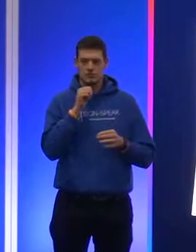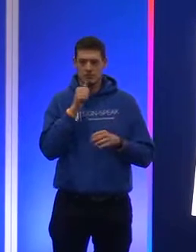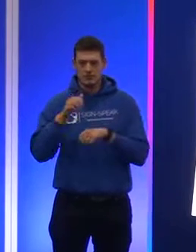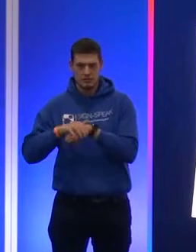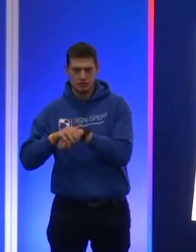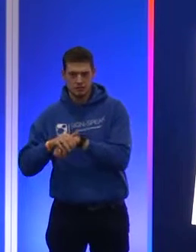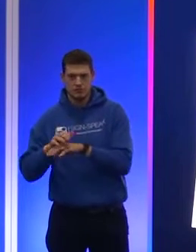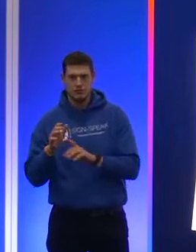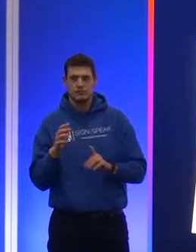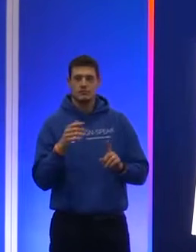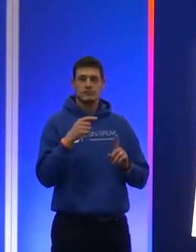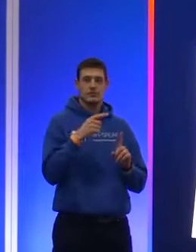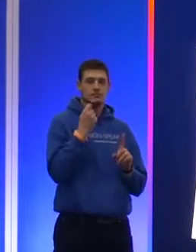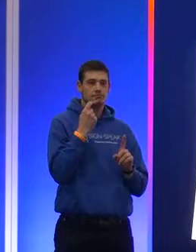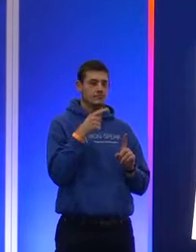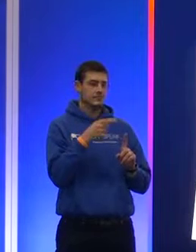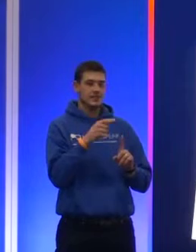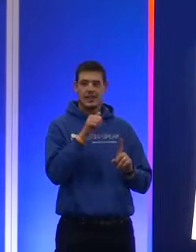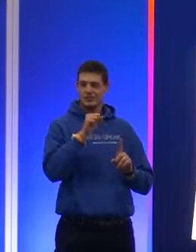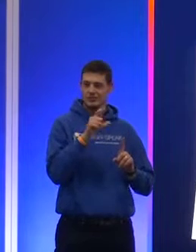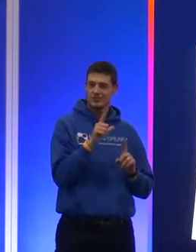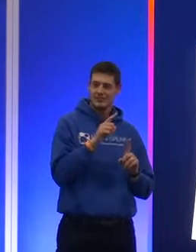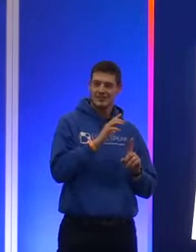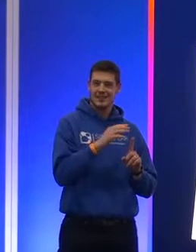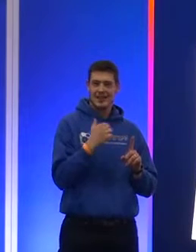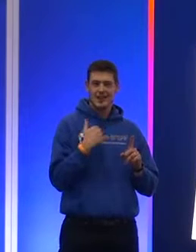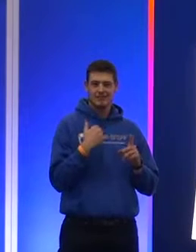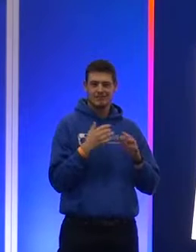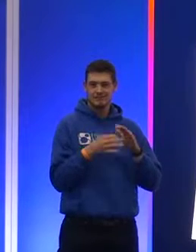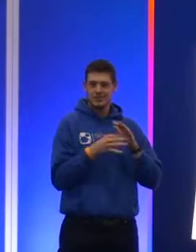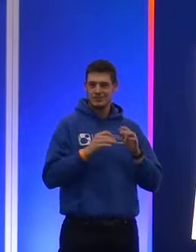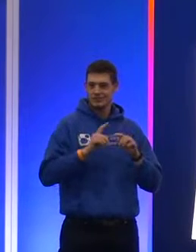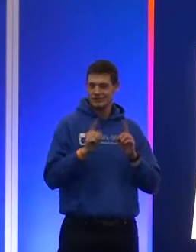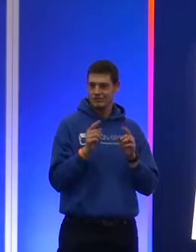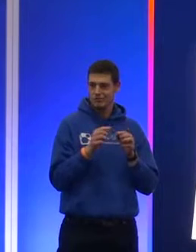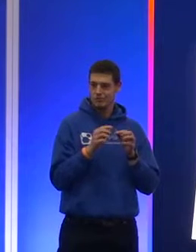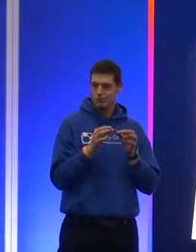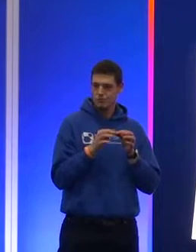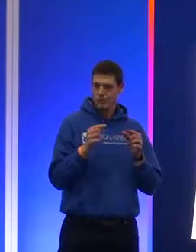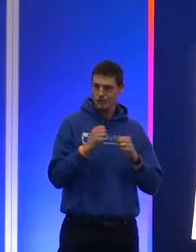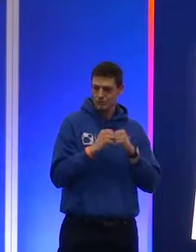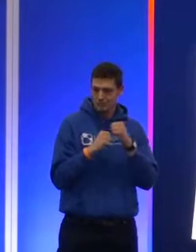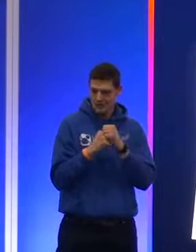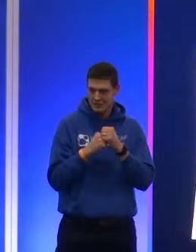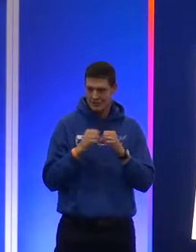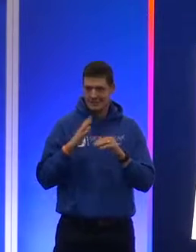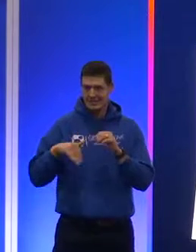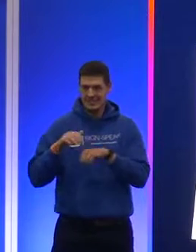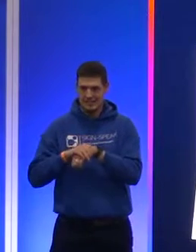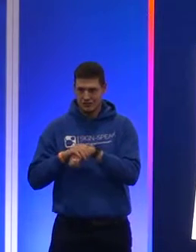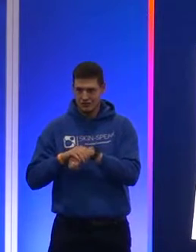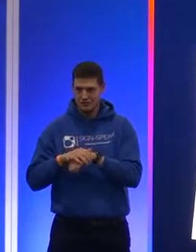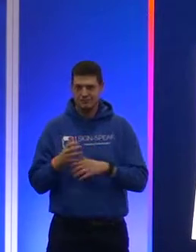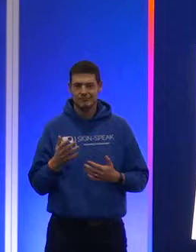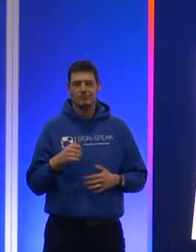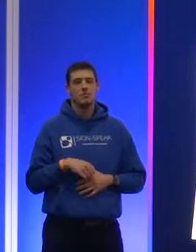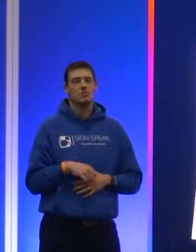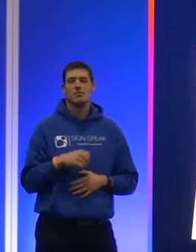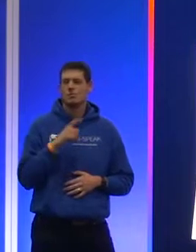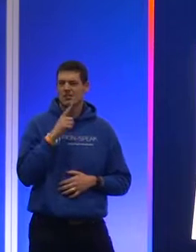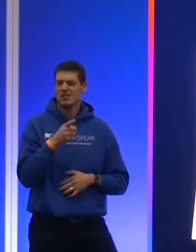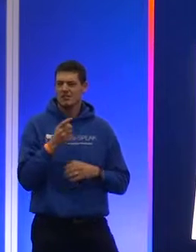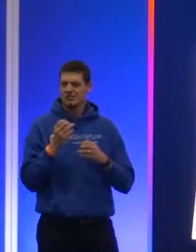ASL is my primary language, my first language, not English. ASL has a different grammatical